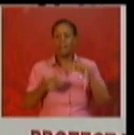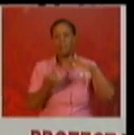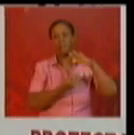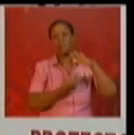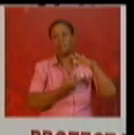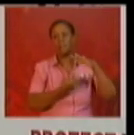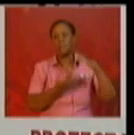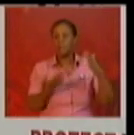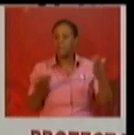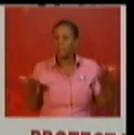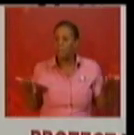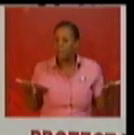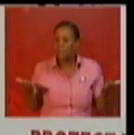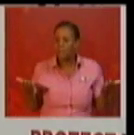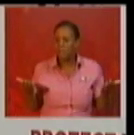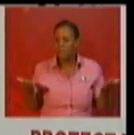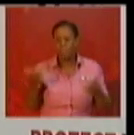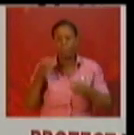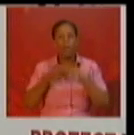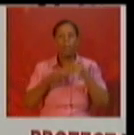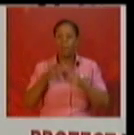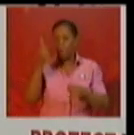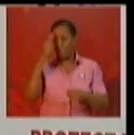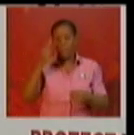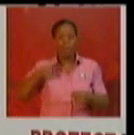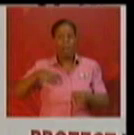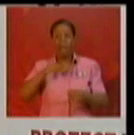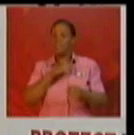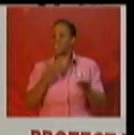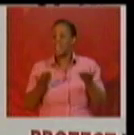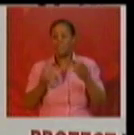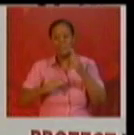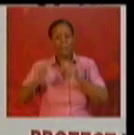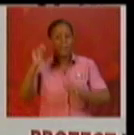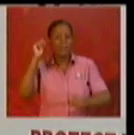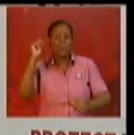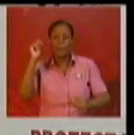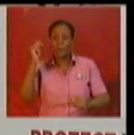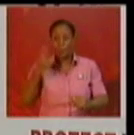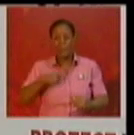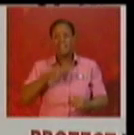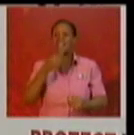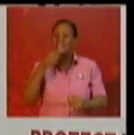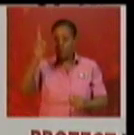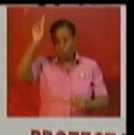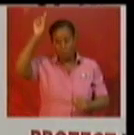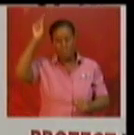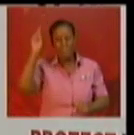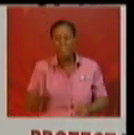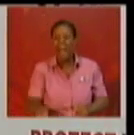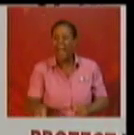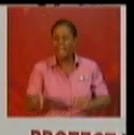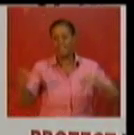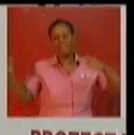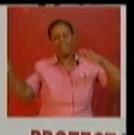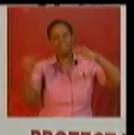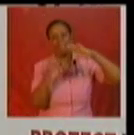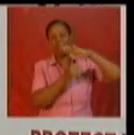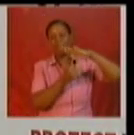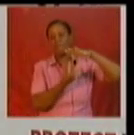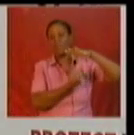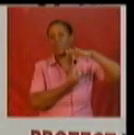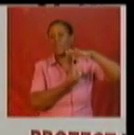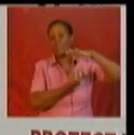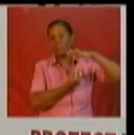must quarantine, especially with players coming from the United Kingdom, coming from Denmark, coming from